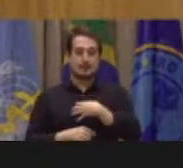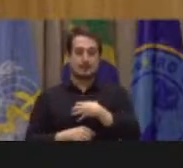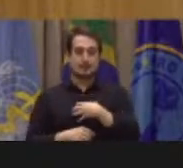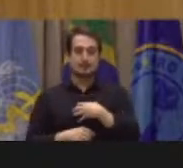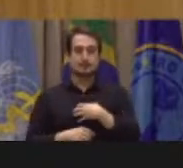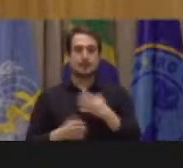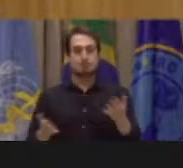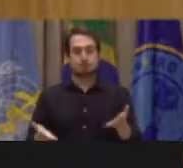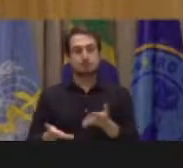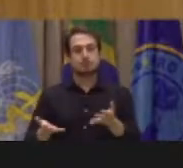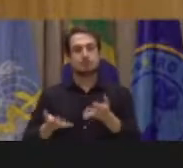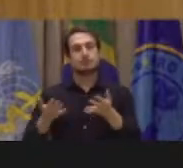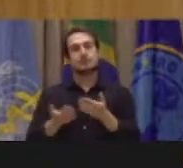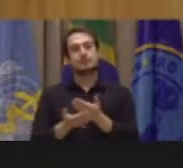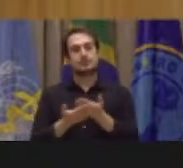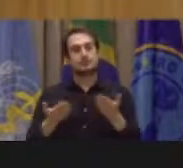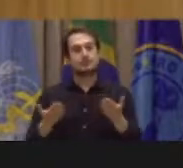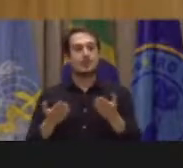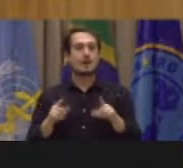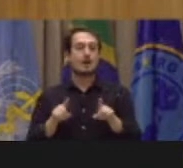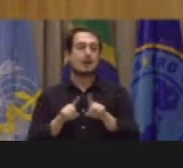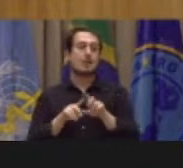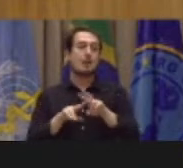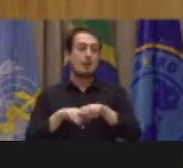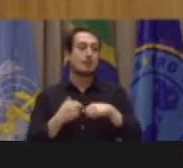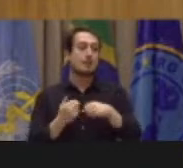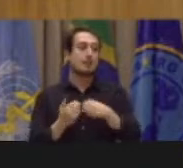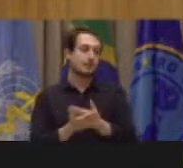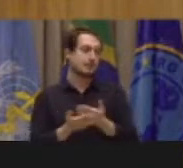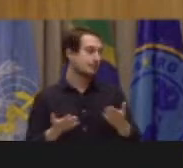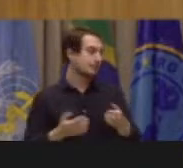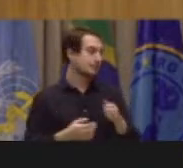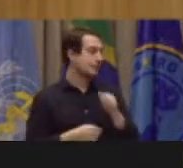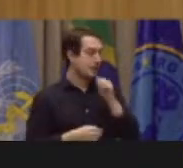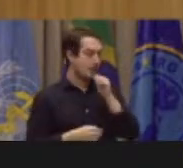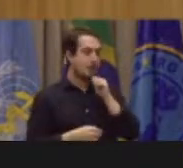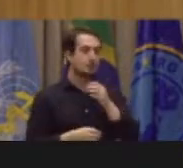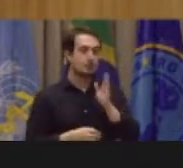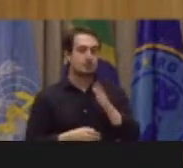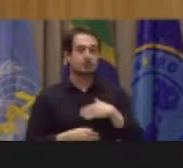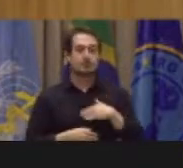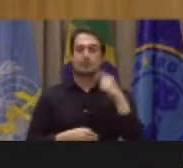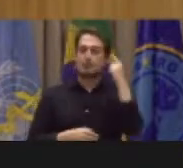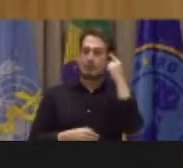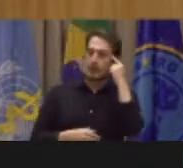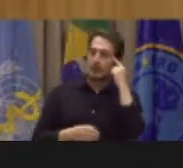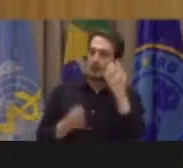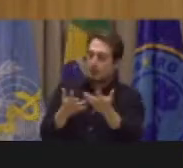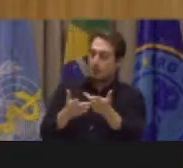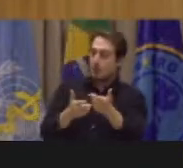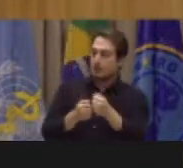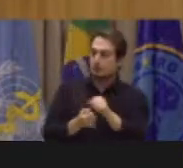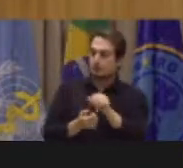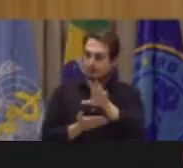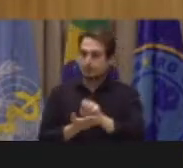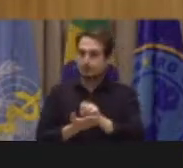It was the old way to do it, and we use them to contribute to the platform. So we're still